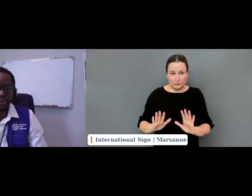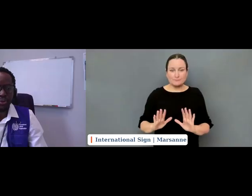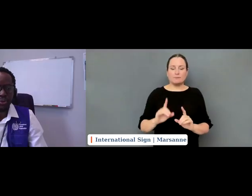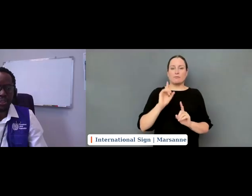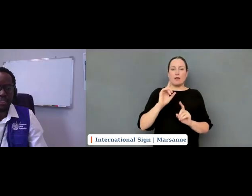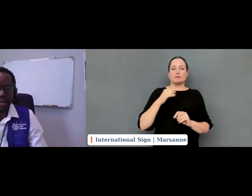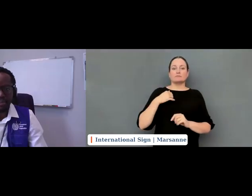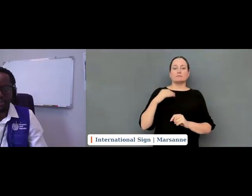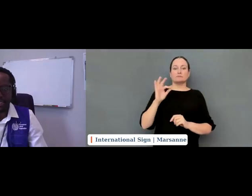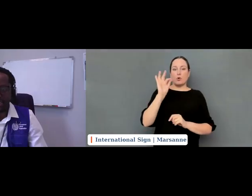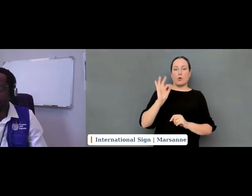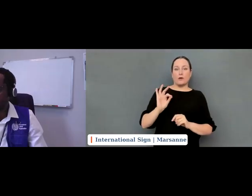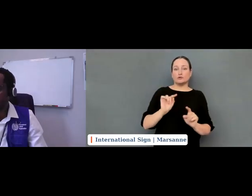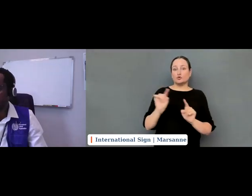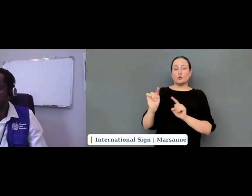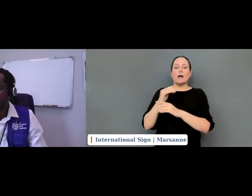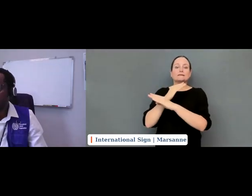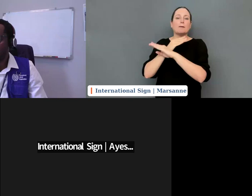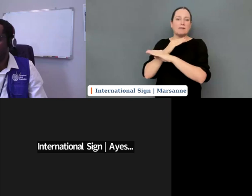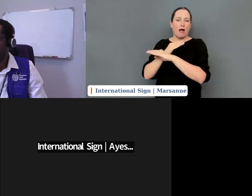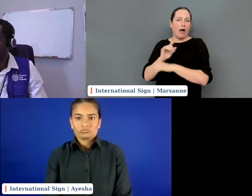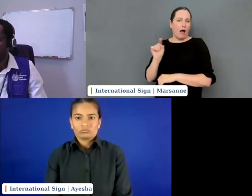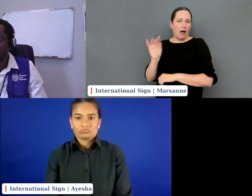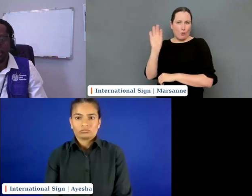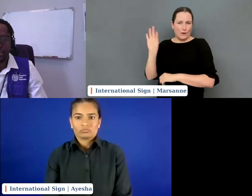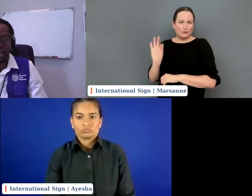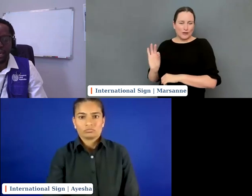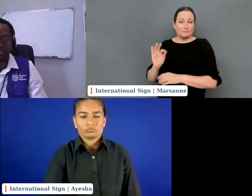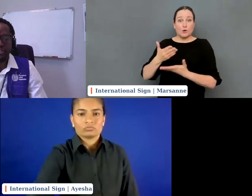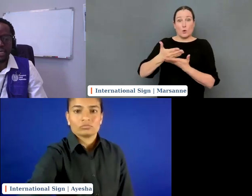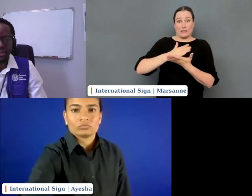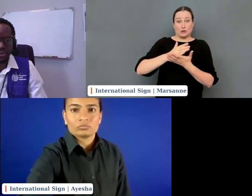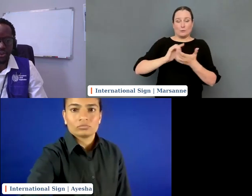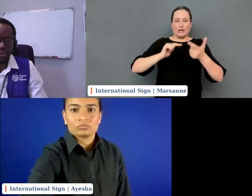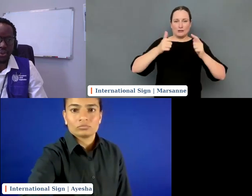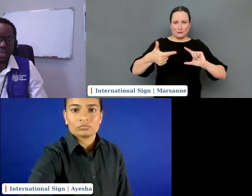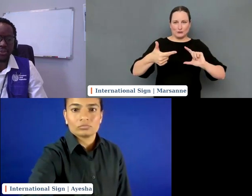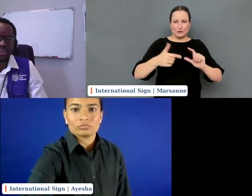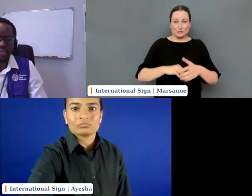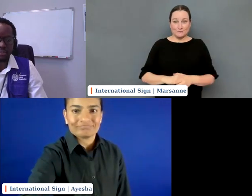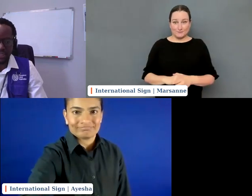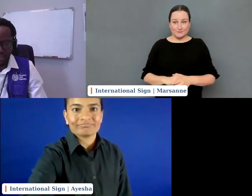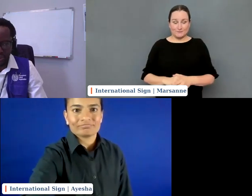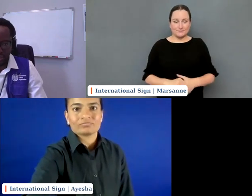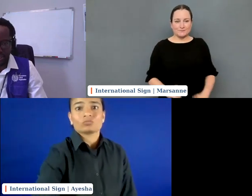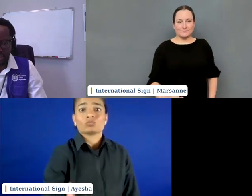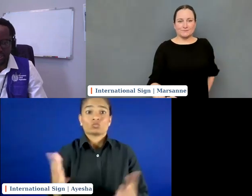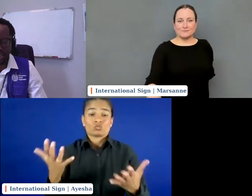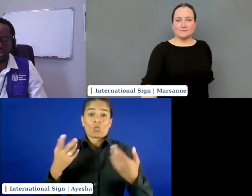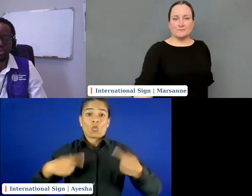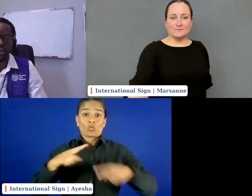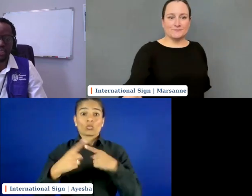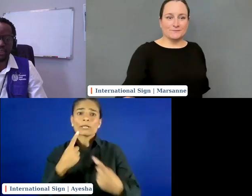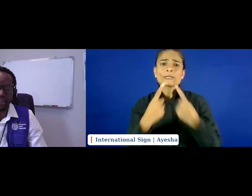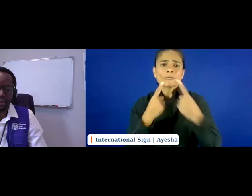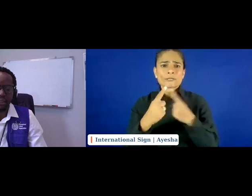back to the Zambia presentation, and I want Phuong to address this particular question